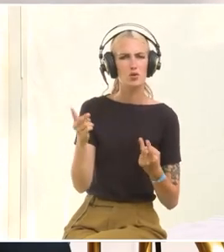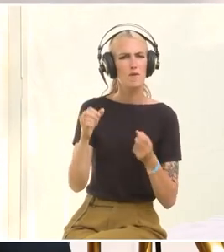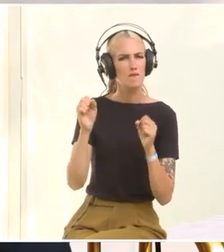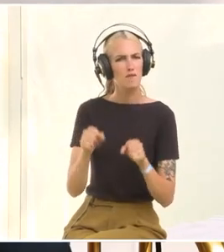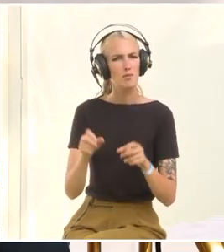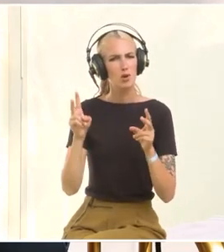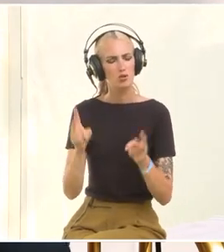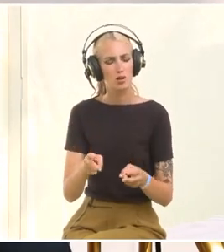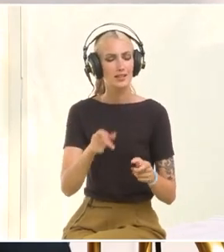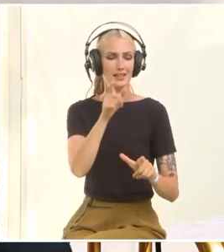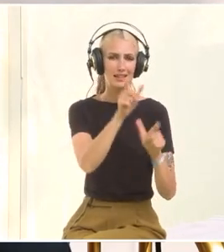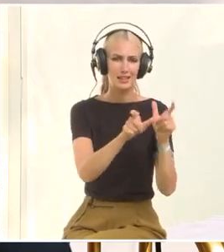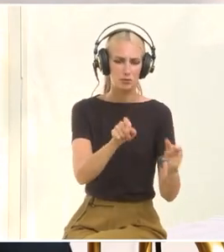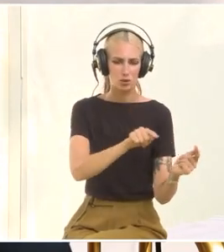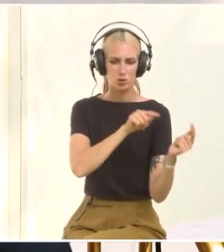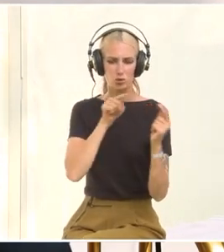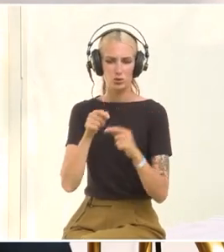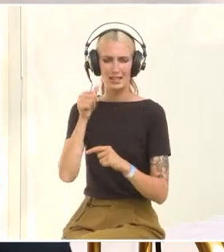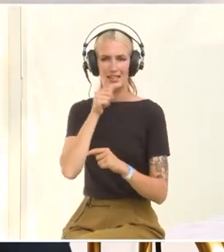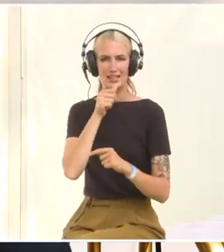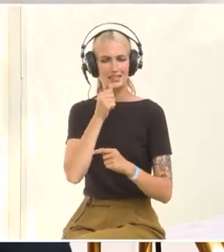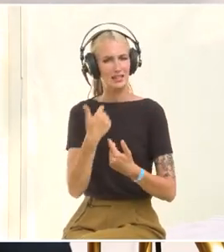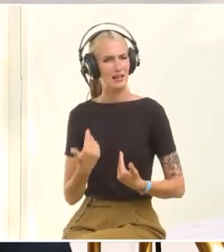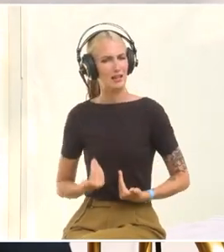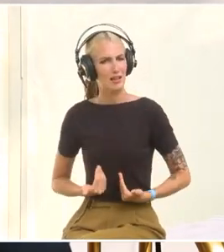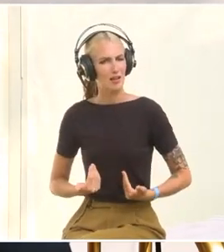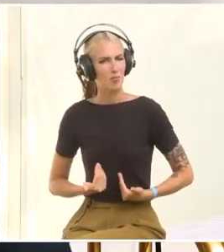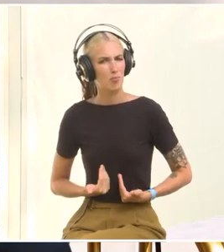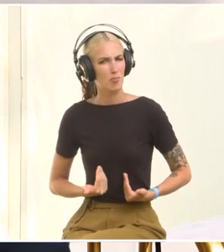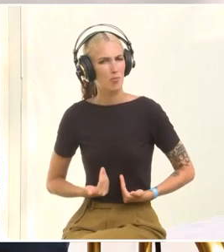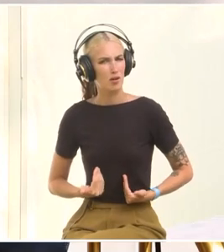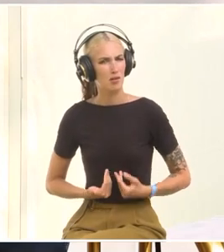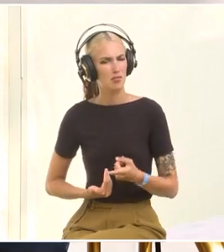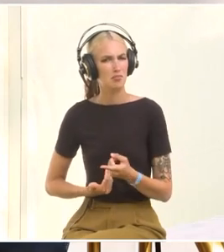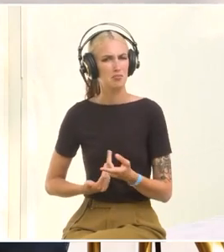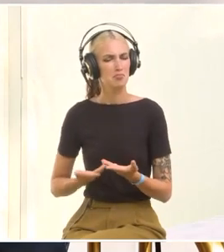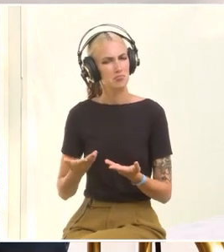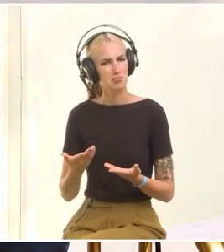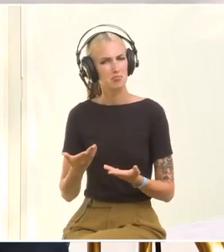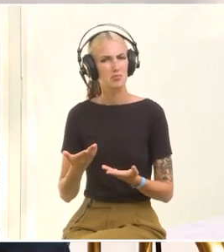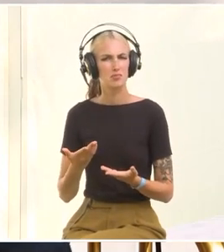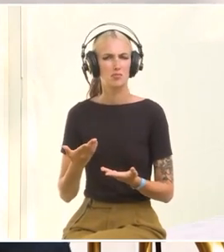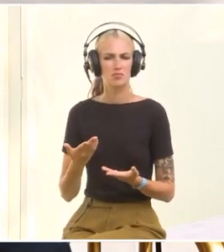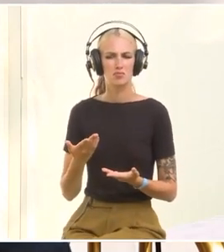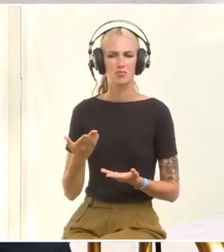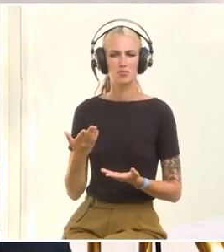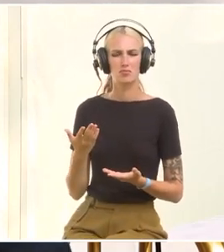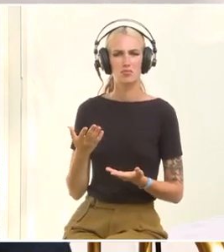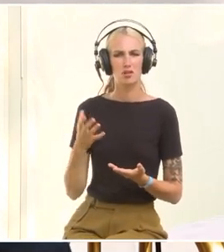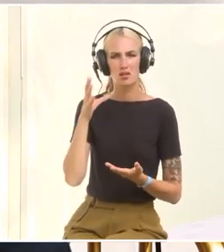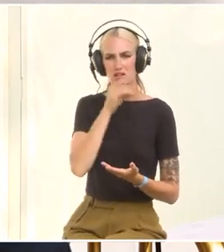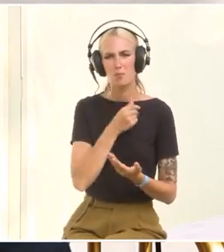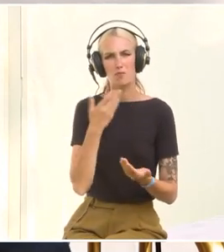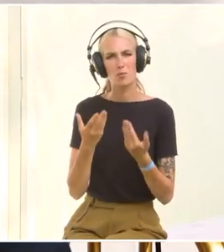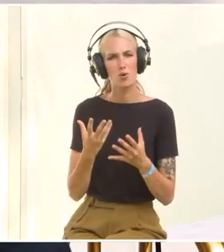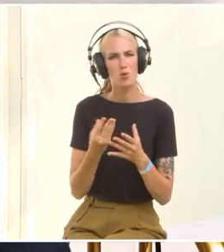to Estonia, to live here for some time, is it possible to have connections later with them and